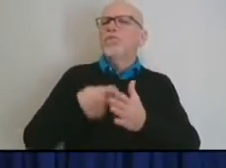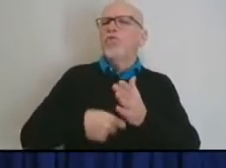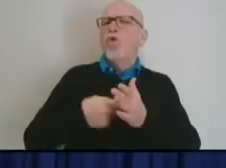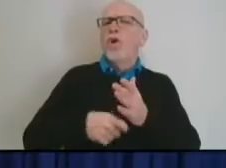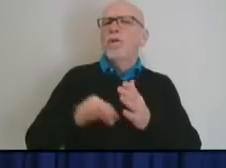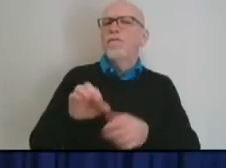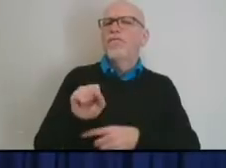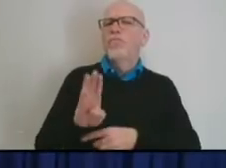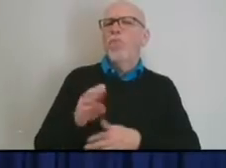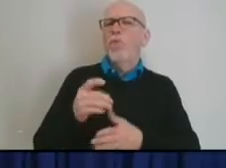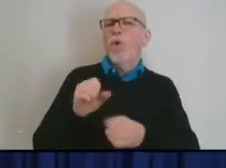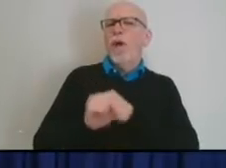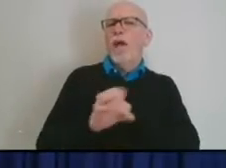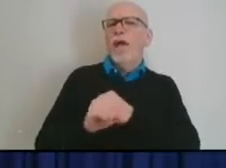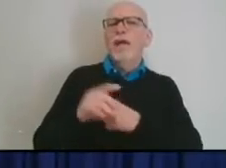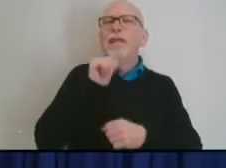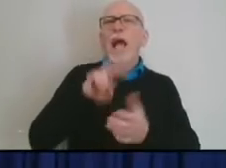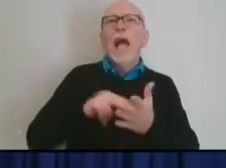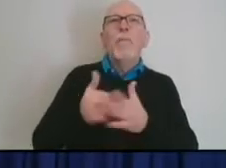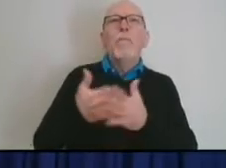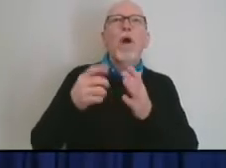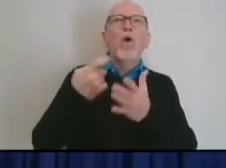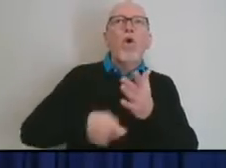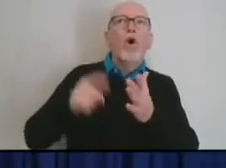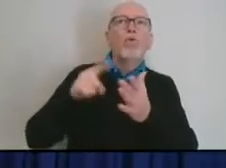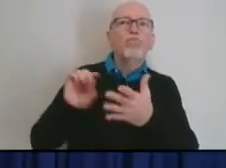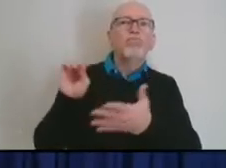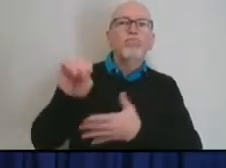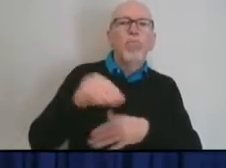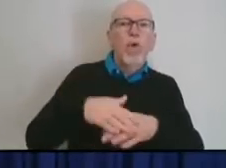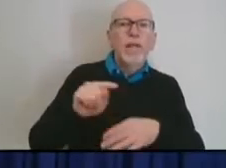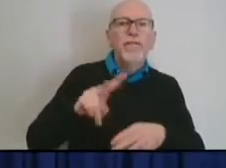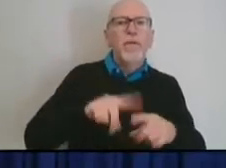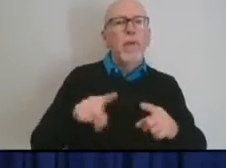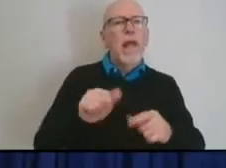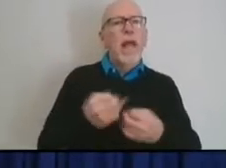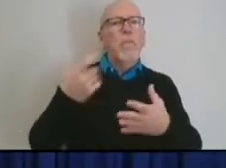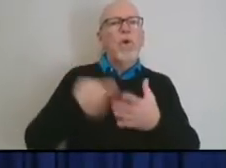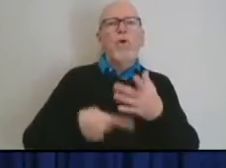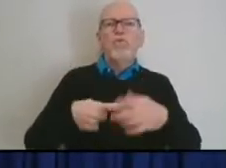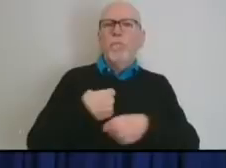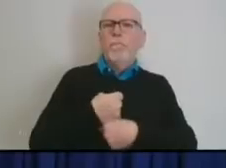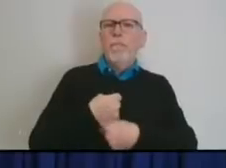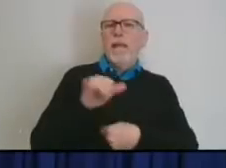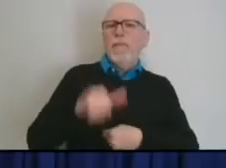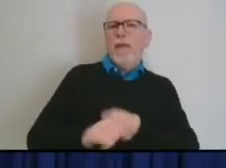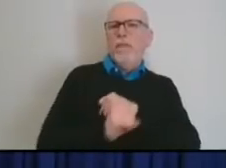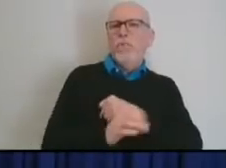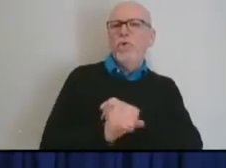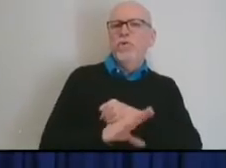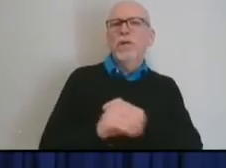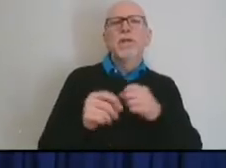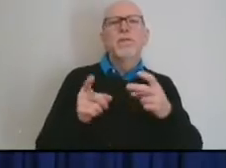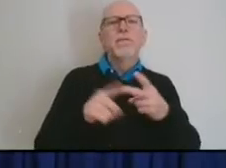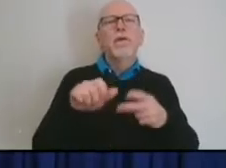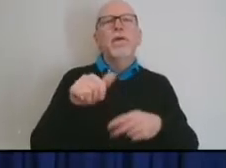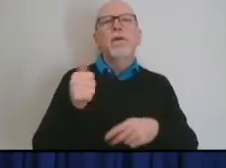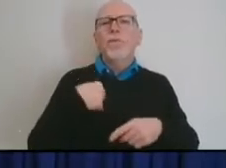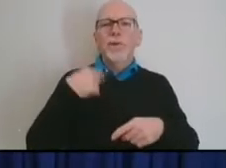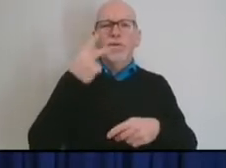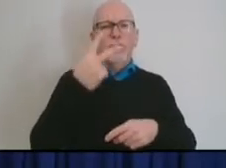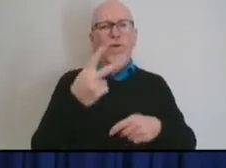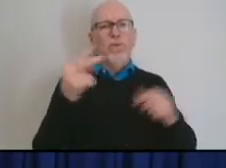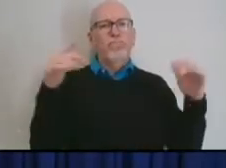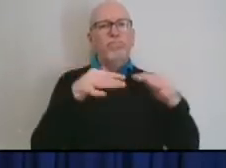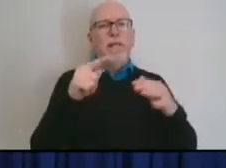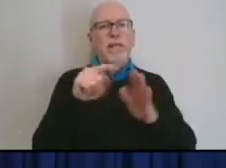Bowl ad, and not just what it cost to air it, but also the cost to create it? And then again today, we saw a gathering of people at the State